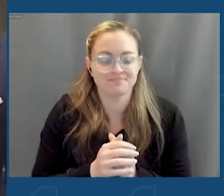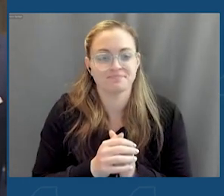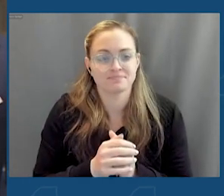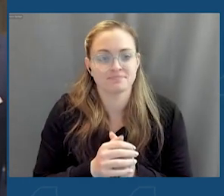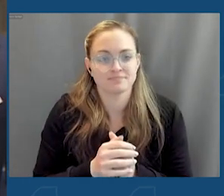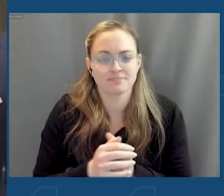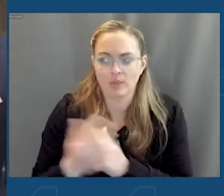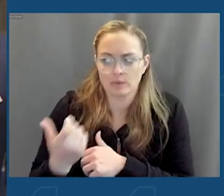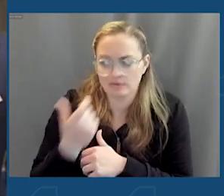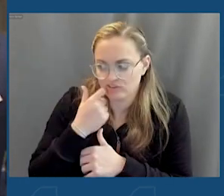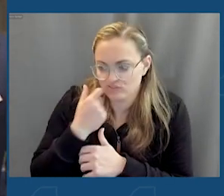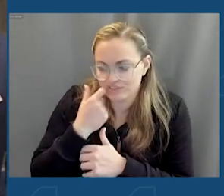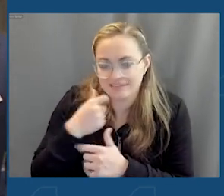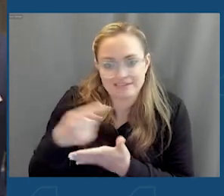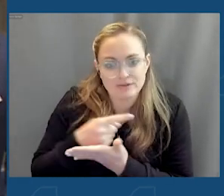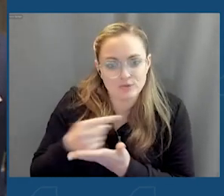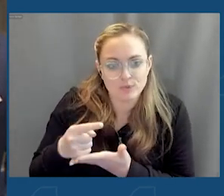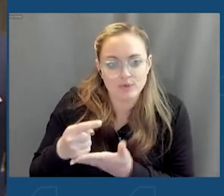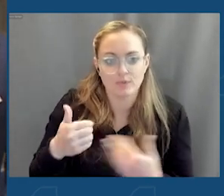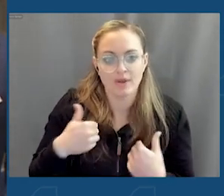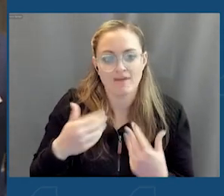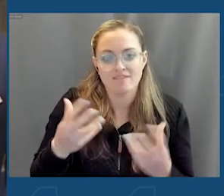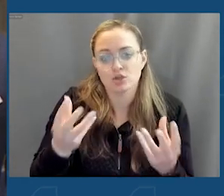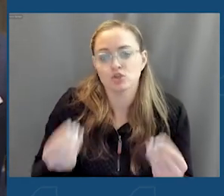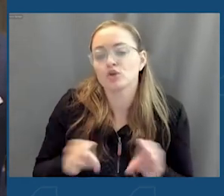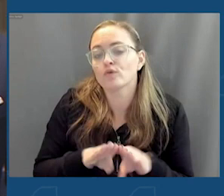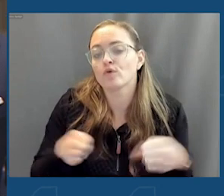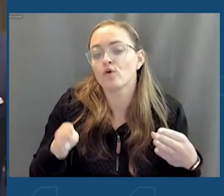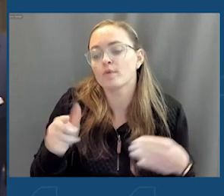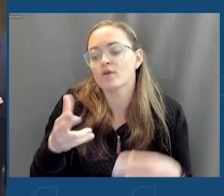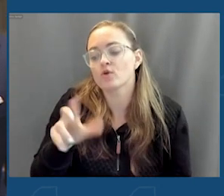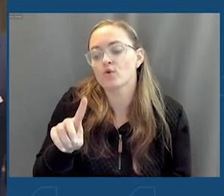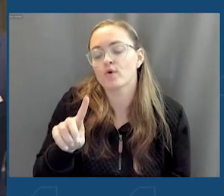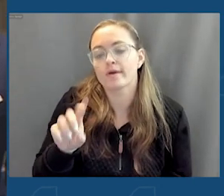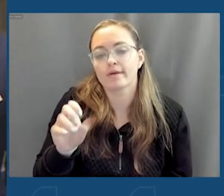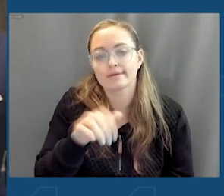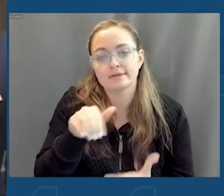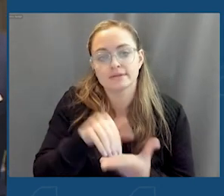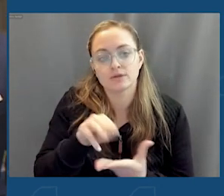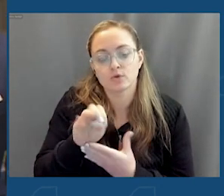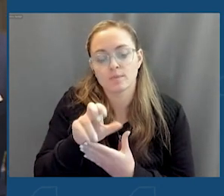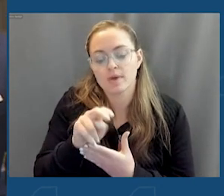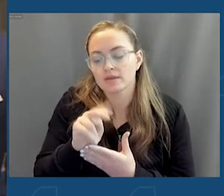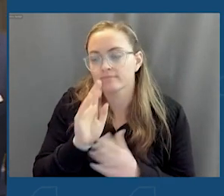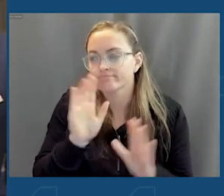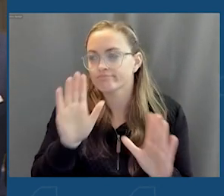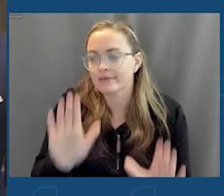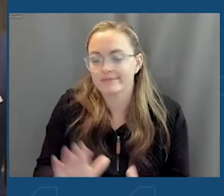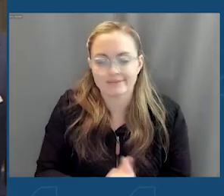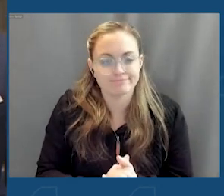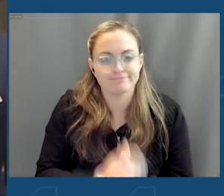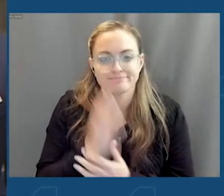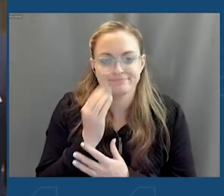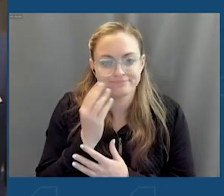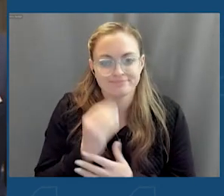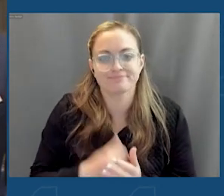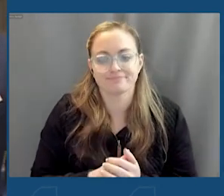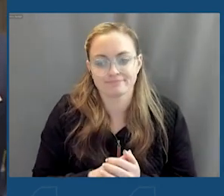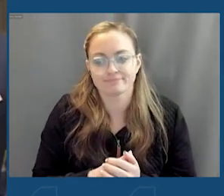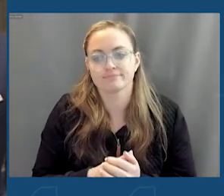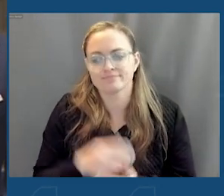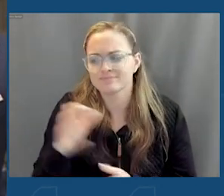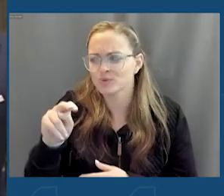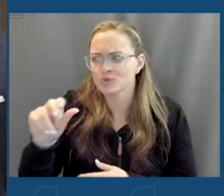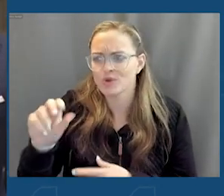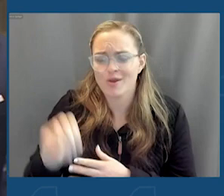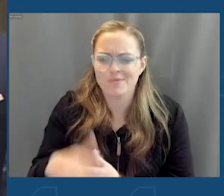was we had the soft opening of Grand Central Madison, and what an extraordinary experience that was. So Jano, thank you and your